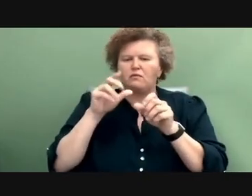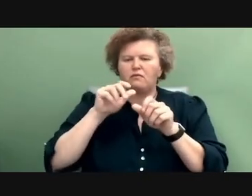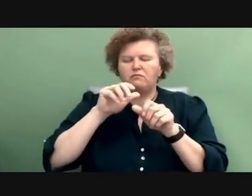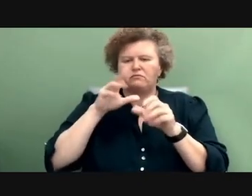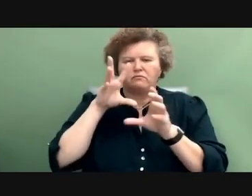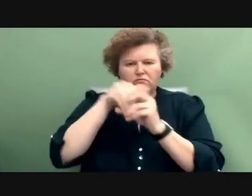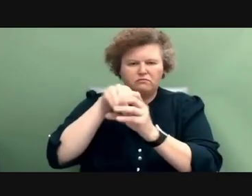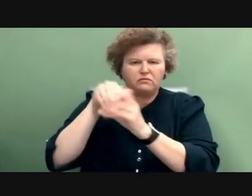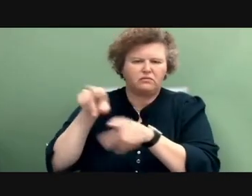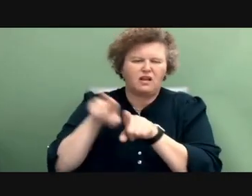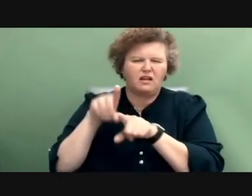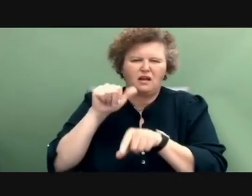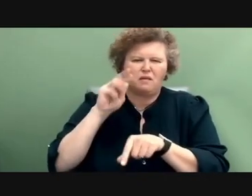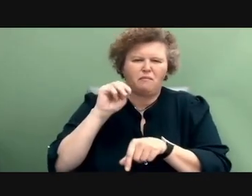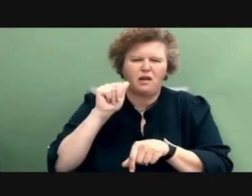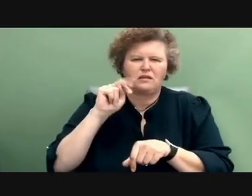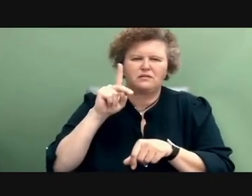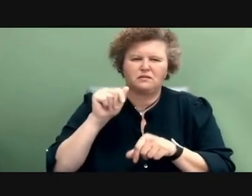Also,